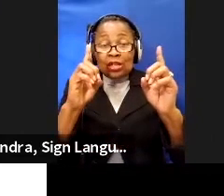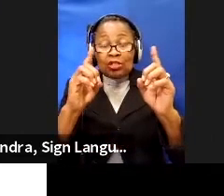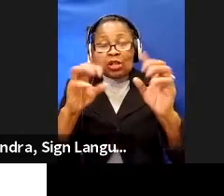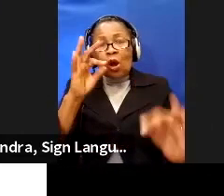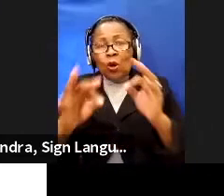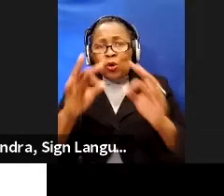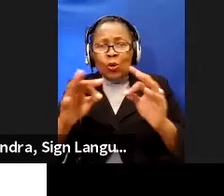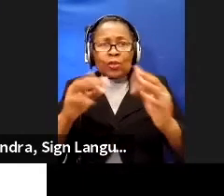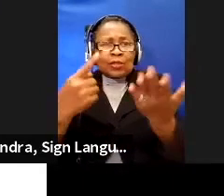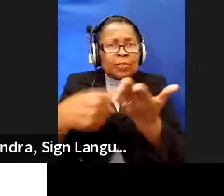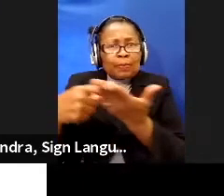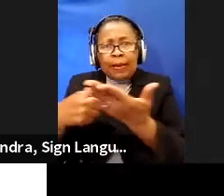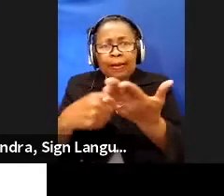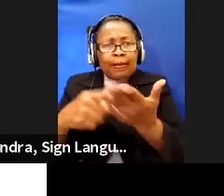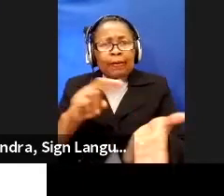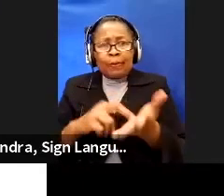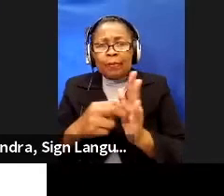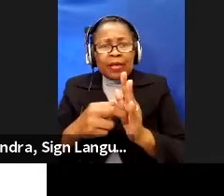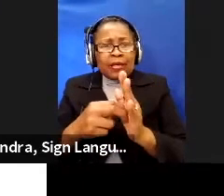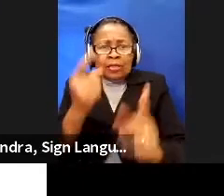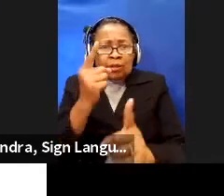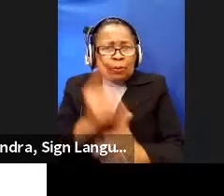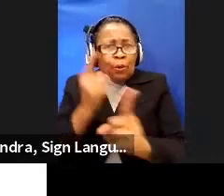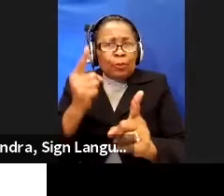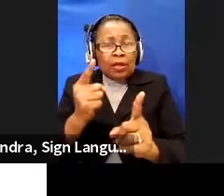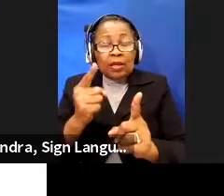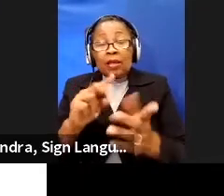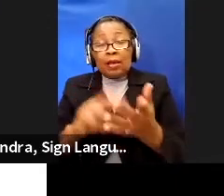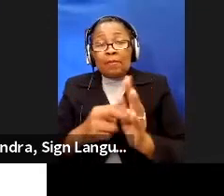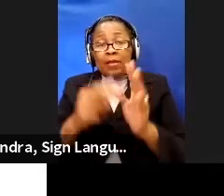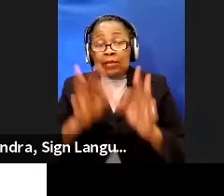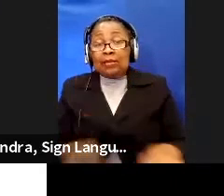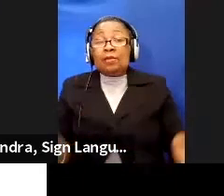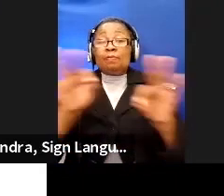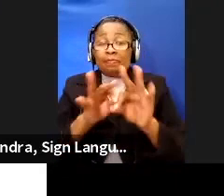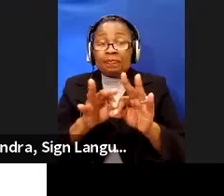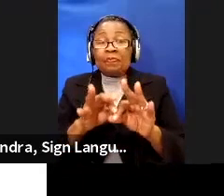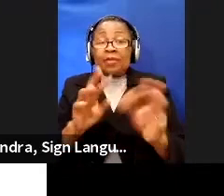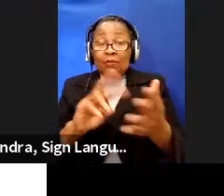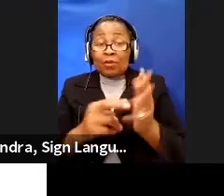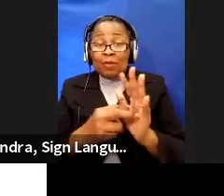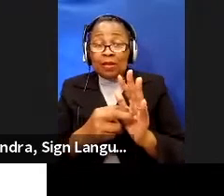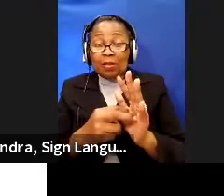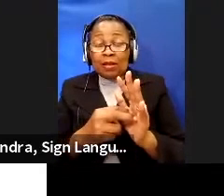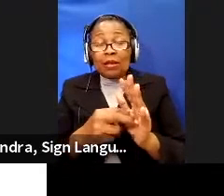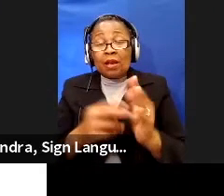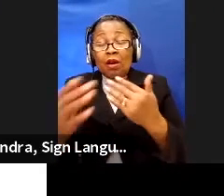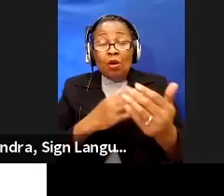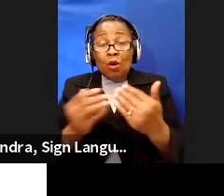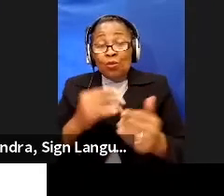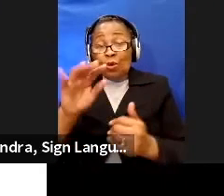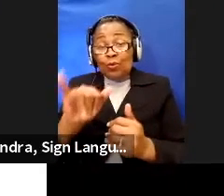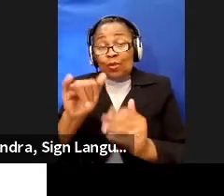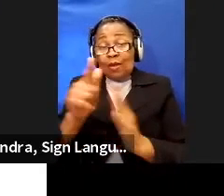appropriate means, but what it really means is a meaningful education. And although this law does not